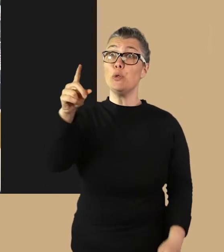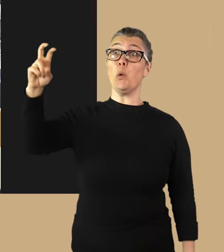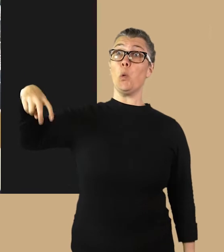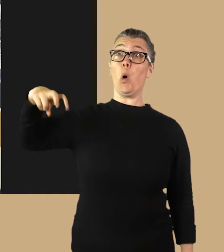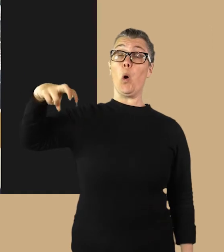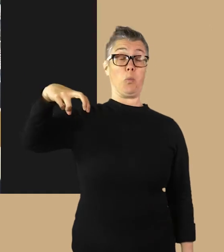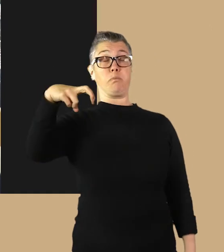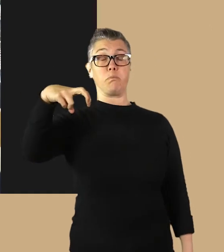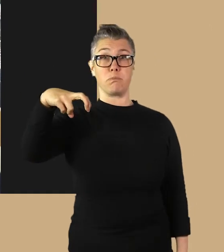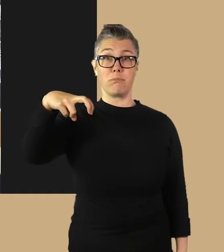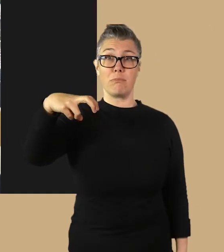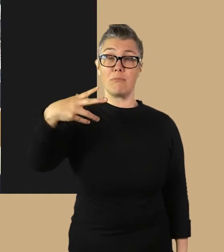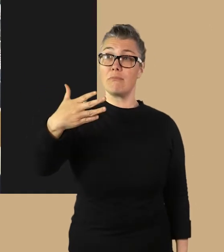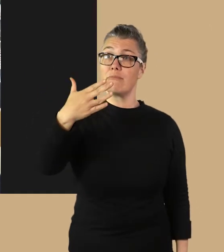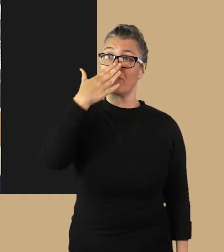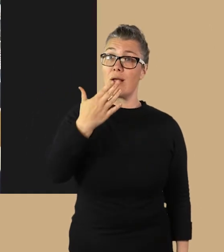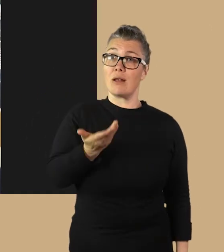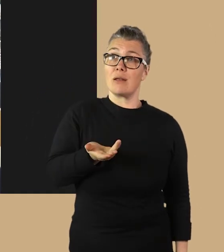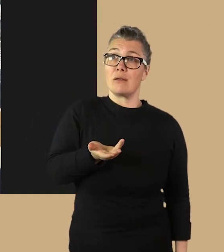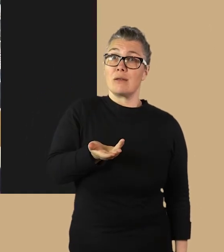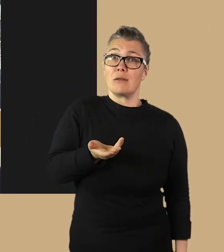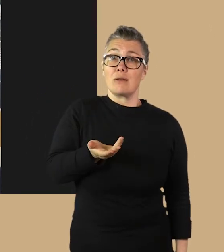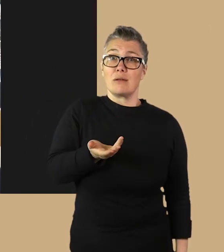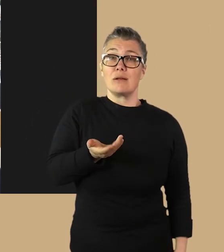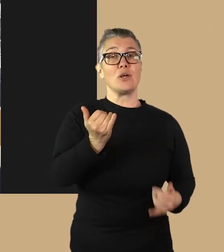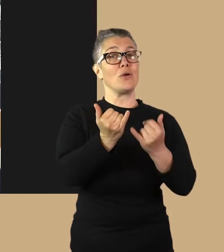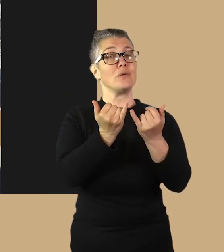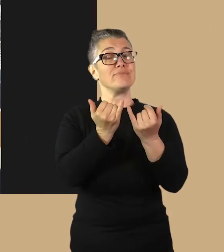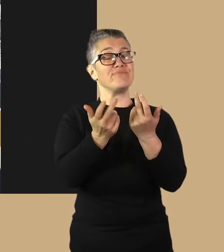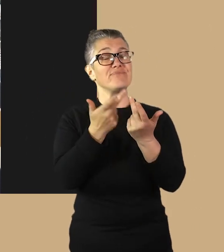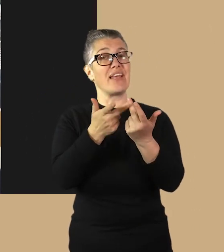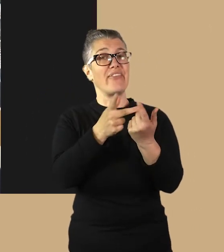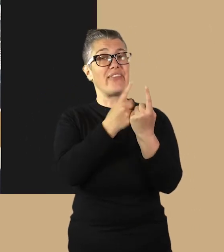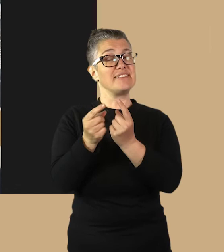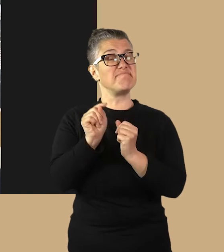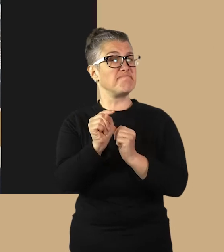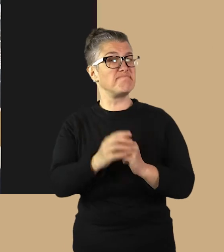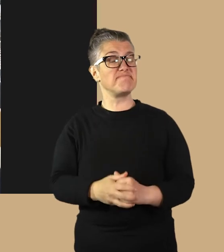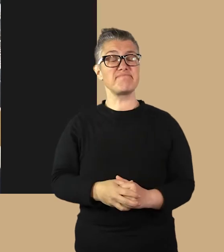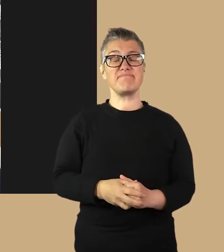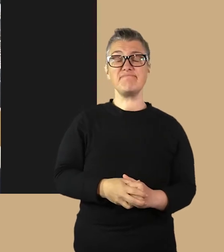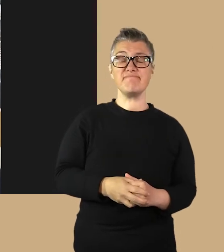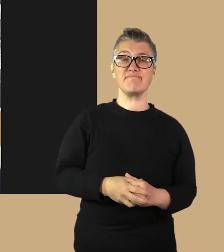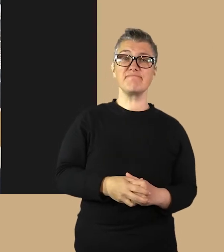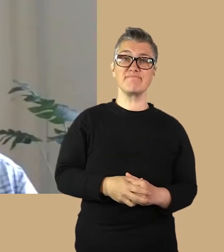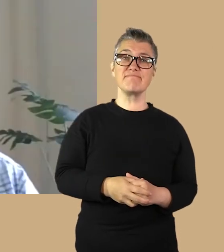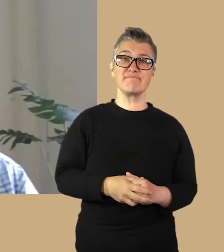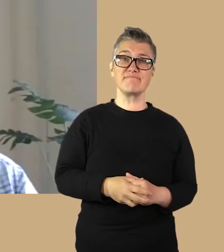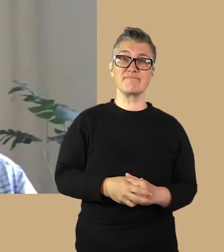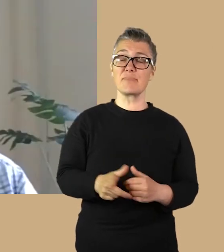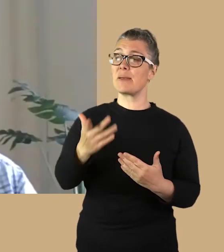right in front of me, you know? And so that would be one of the other things. Yeah. Thanks,